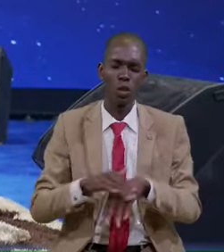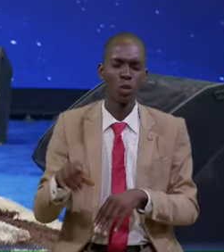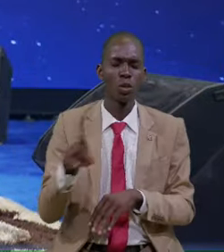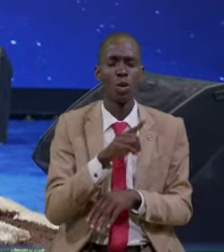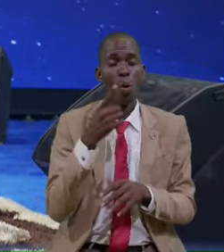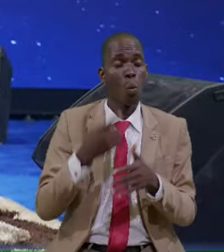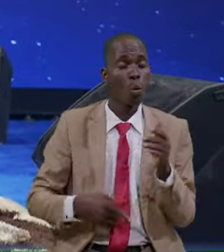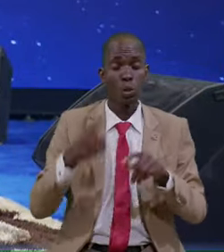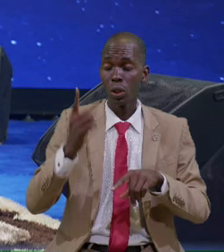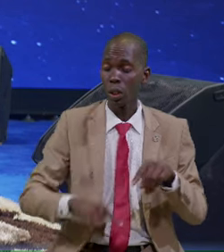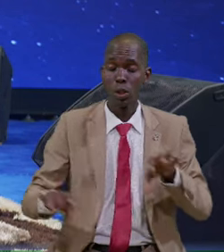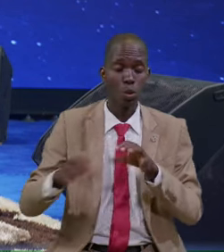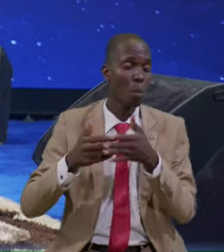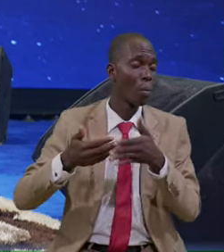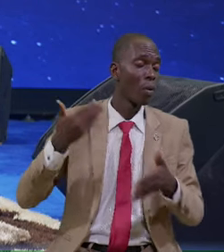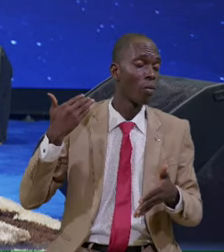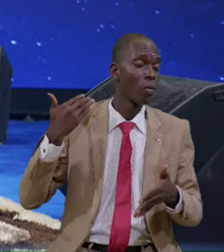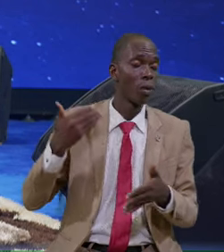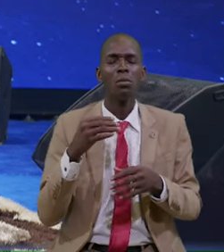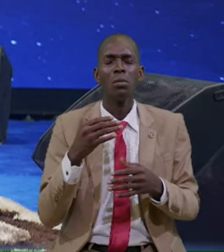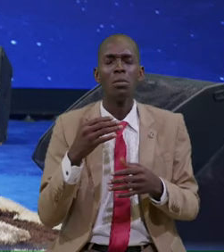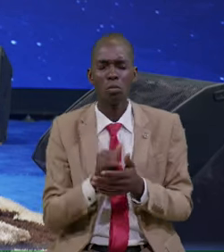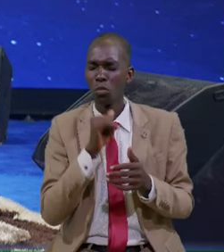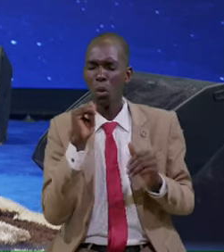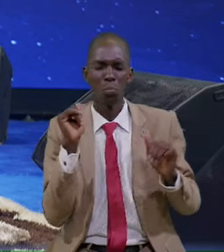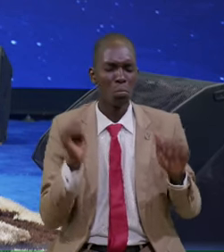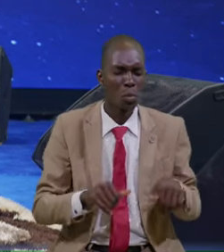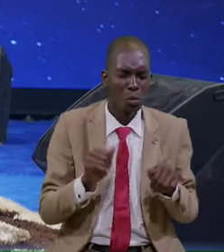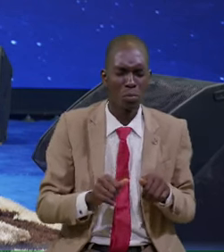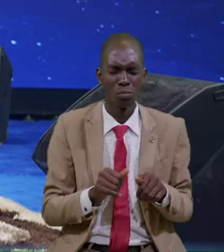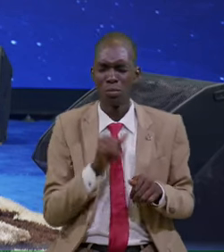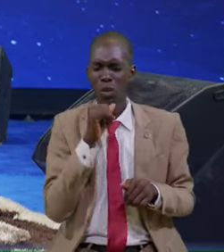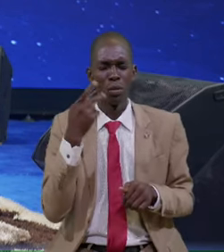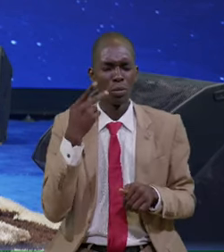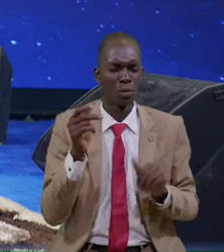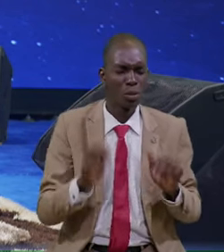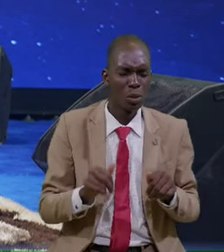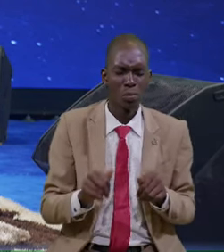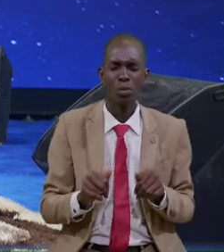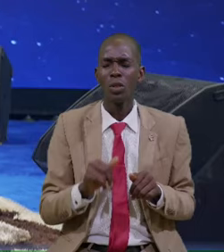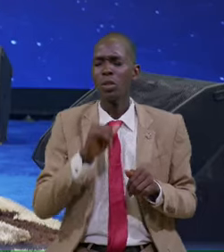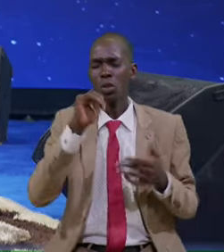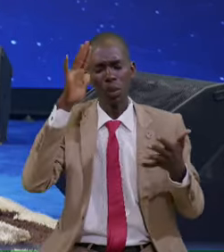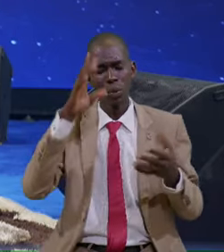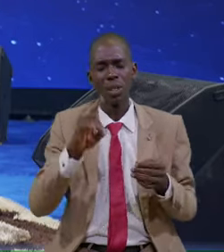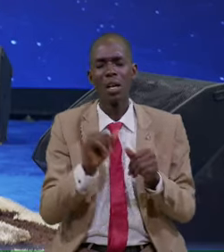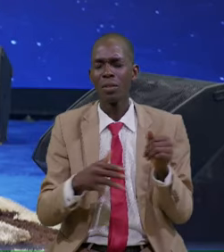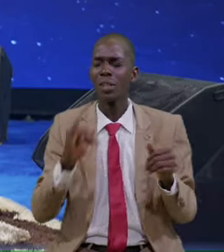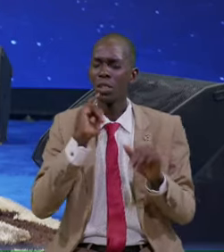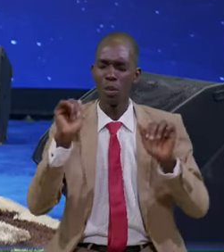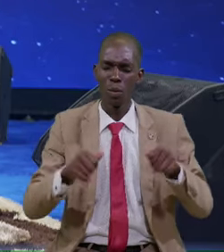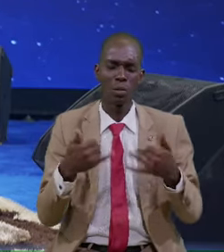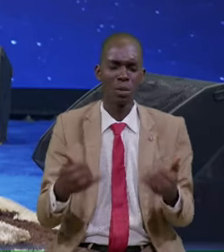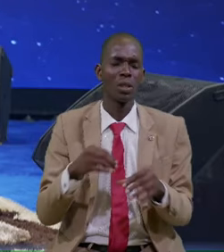could not do before, improbable, incredible, impossible, everything is possible now.